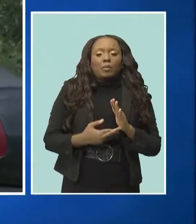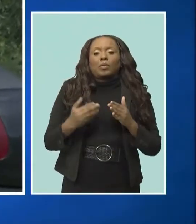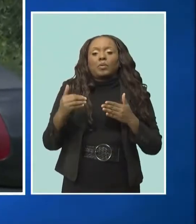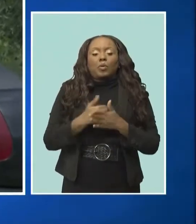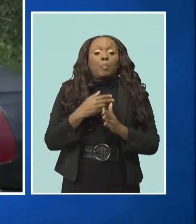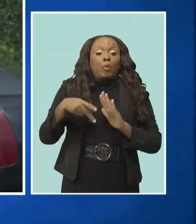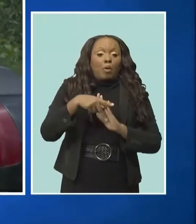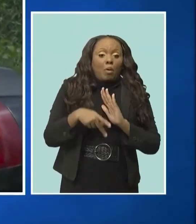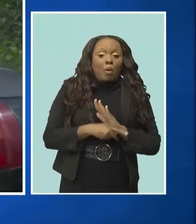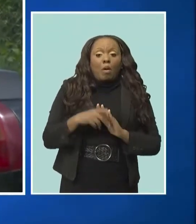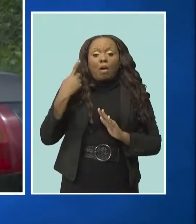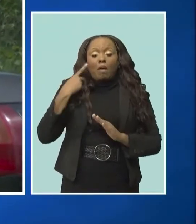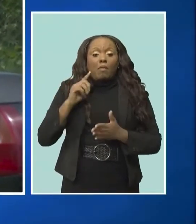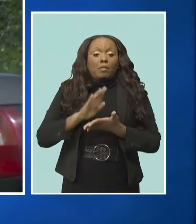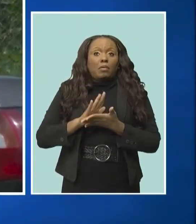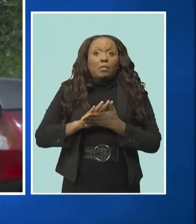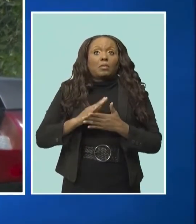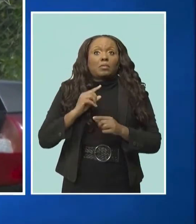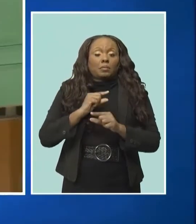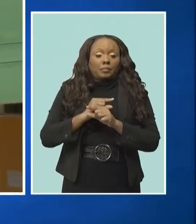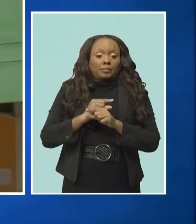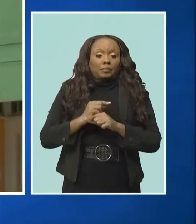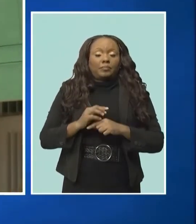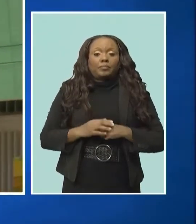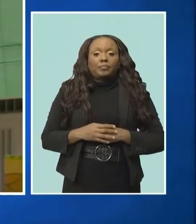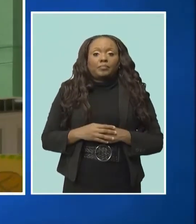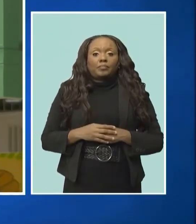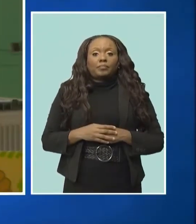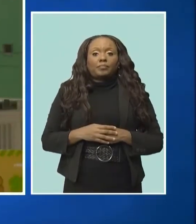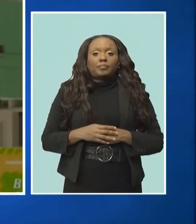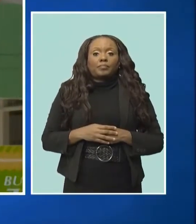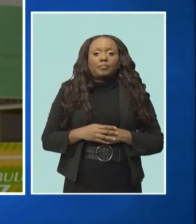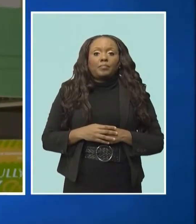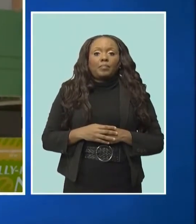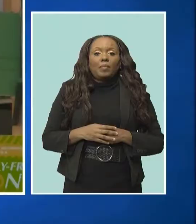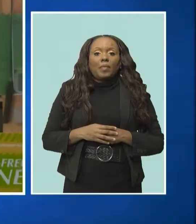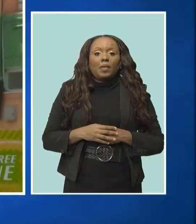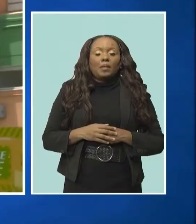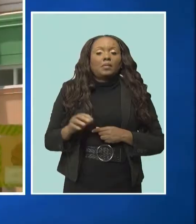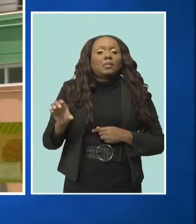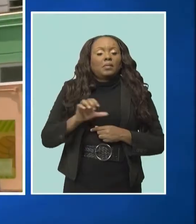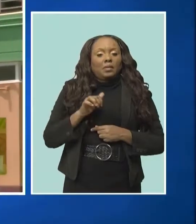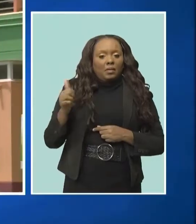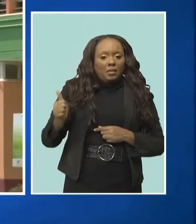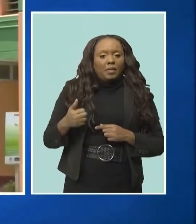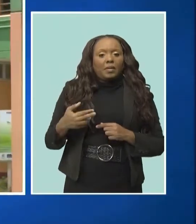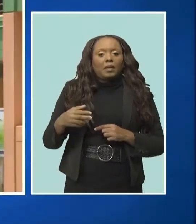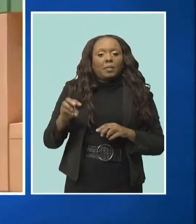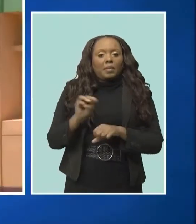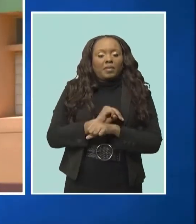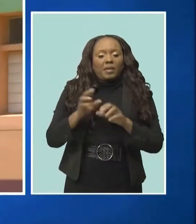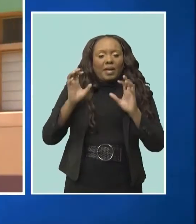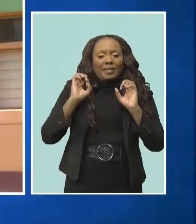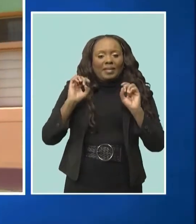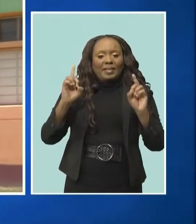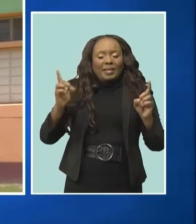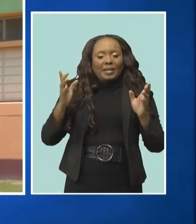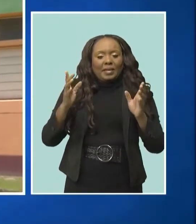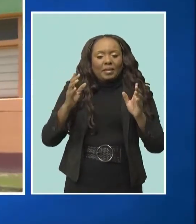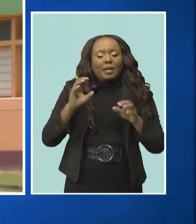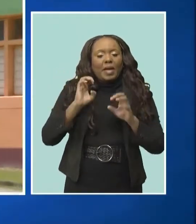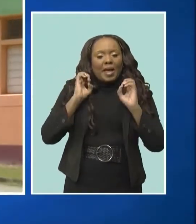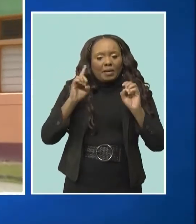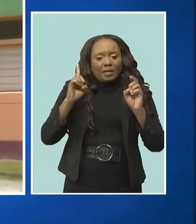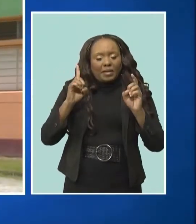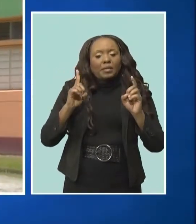Education Officer Joy Adamson has been tasked with scheduling a follow-up meeting in about 2 weeks to provide a progress update on the commitments